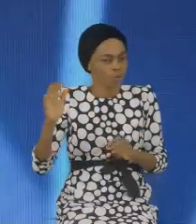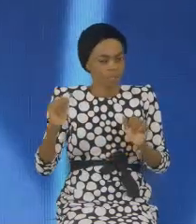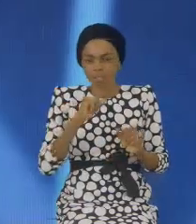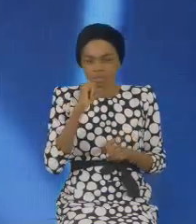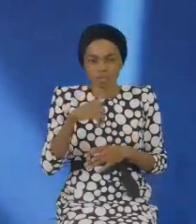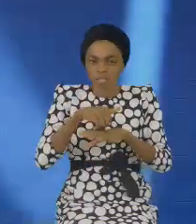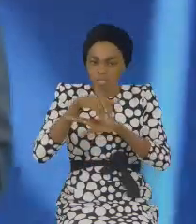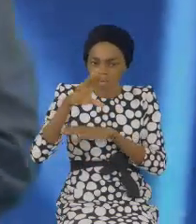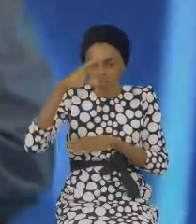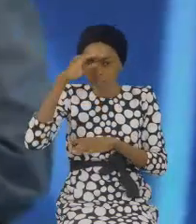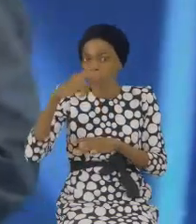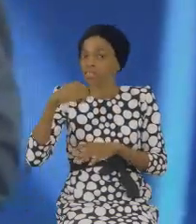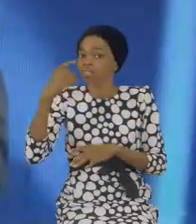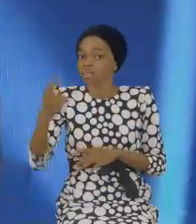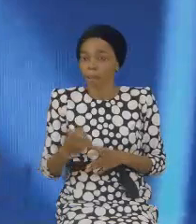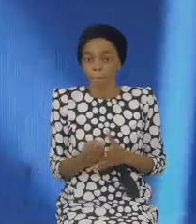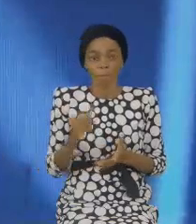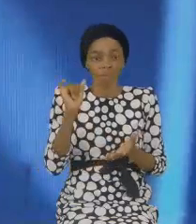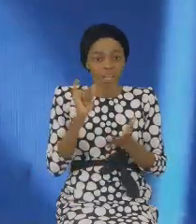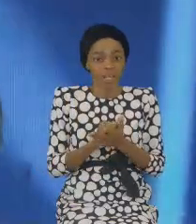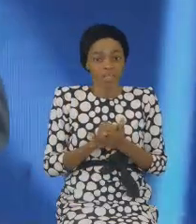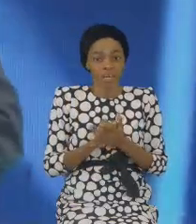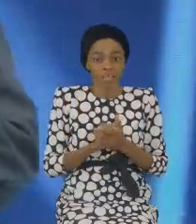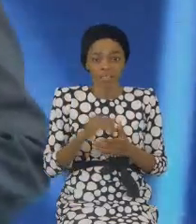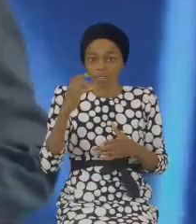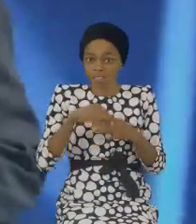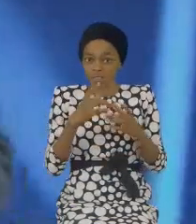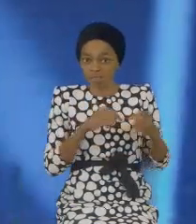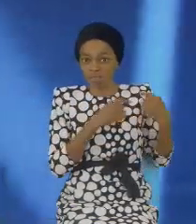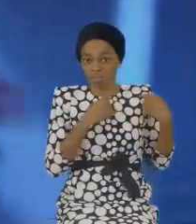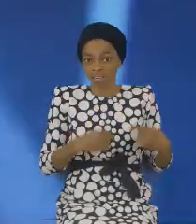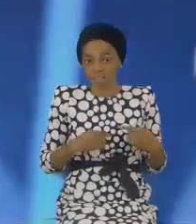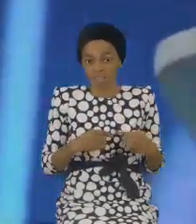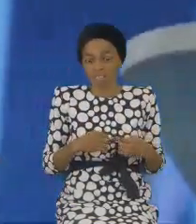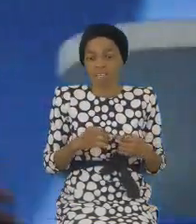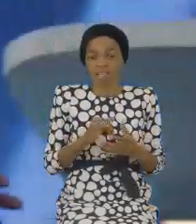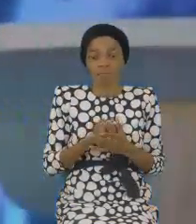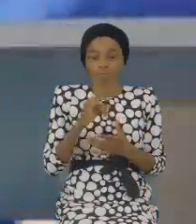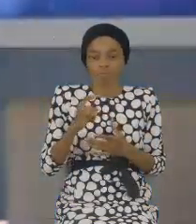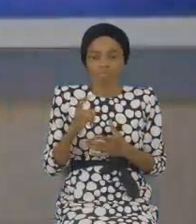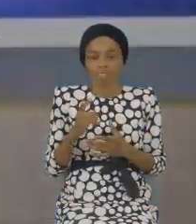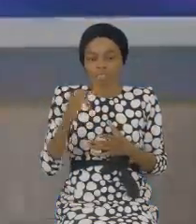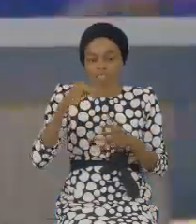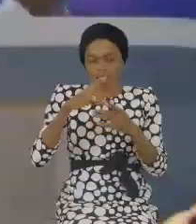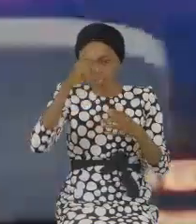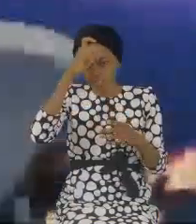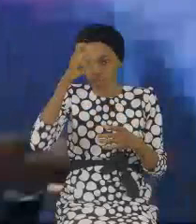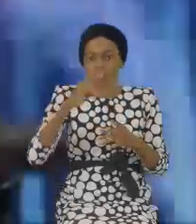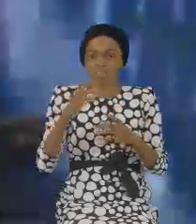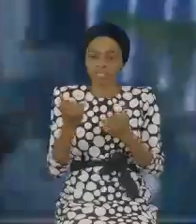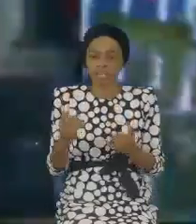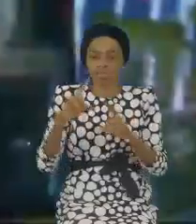him and say, that thing that is uppermost in your heart, you want to be an Egyptian, remain in Egypt. Now go and take